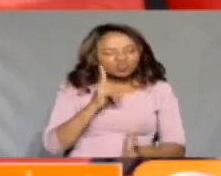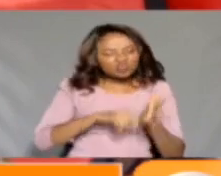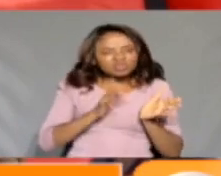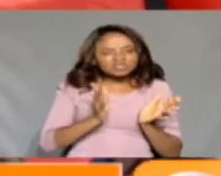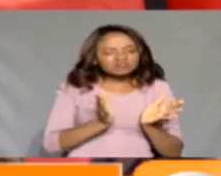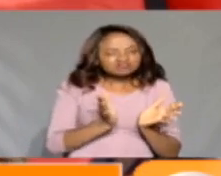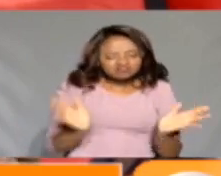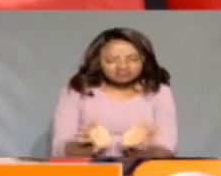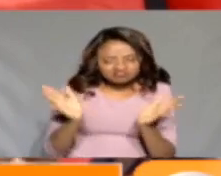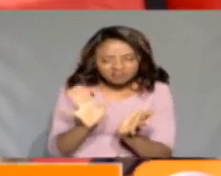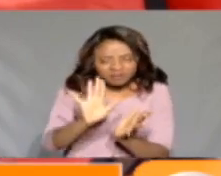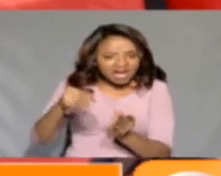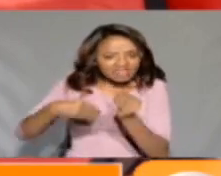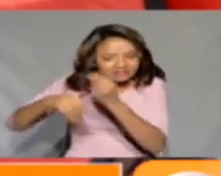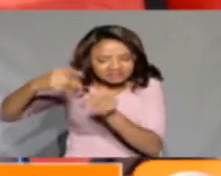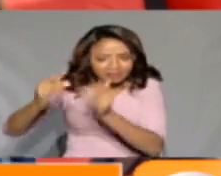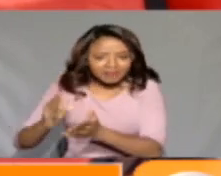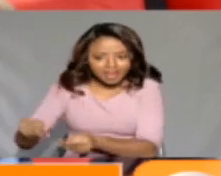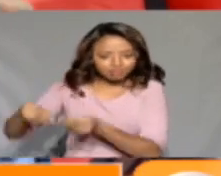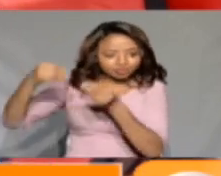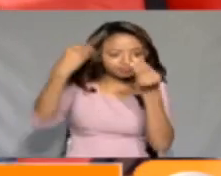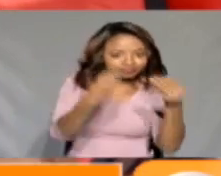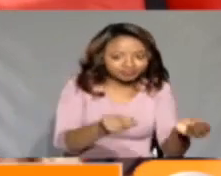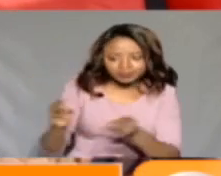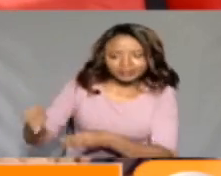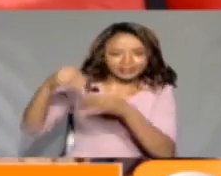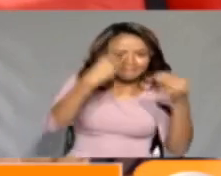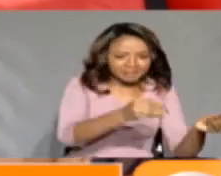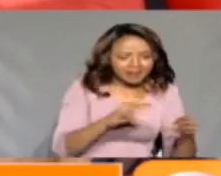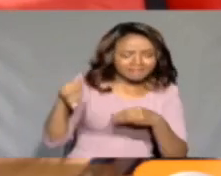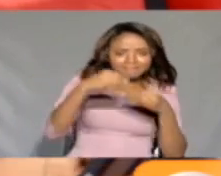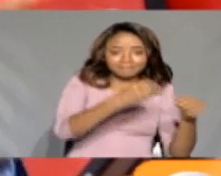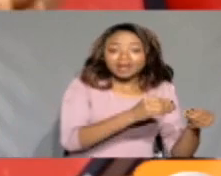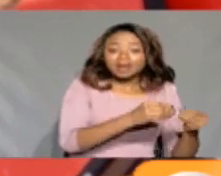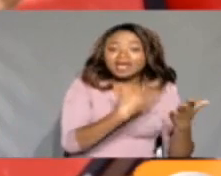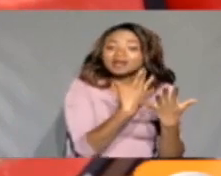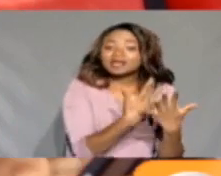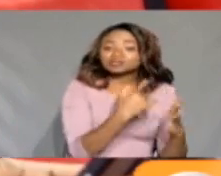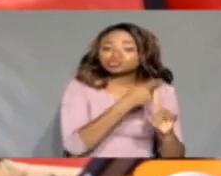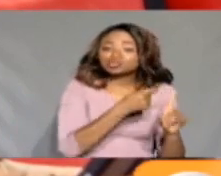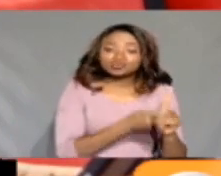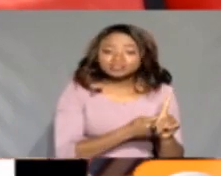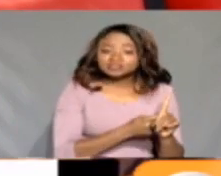particular suppliers to provide more equipment in